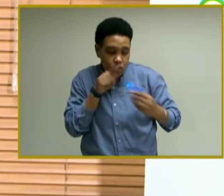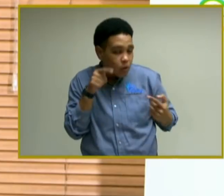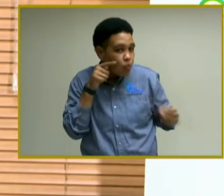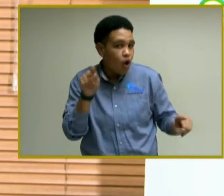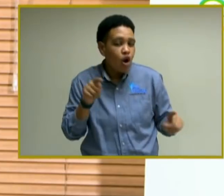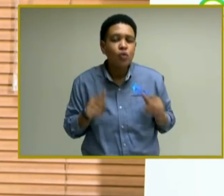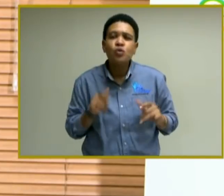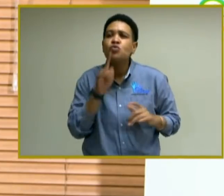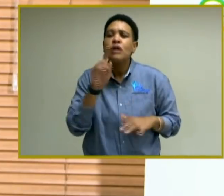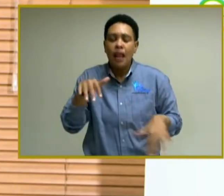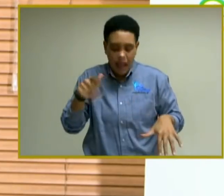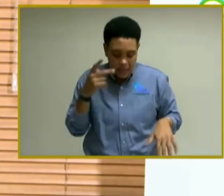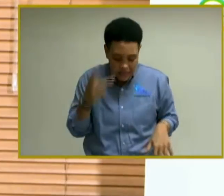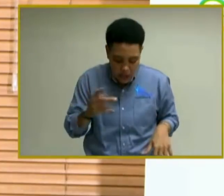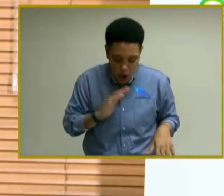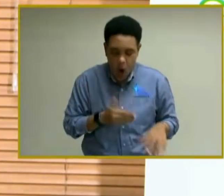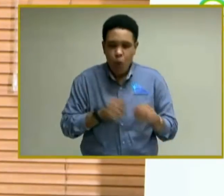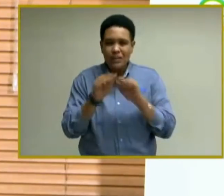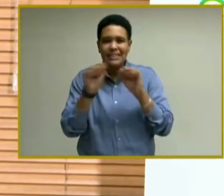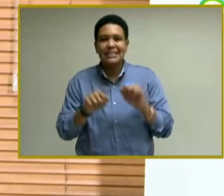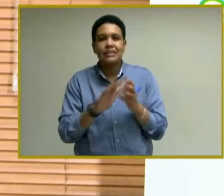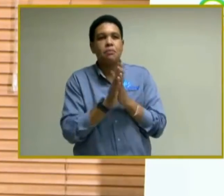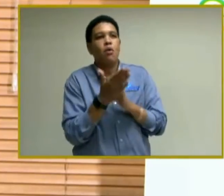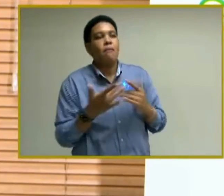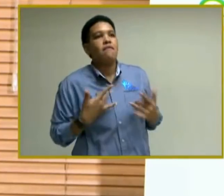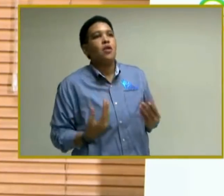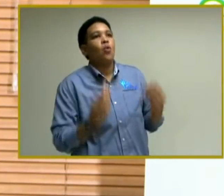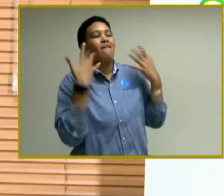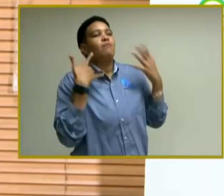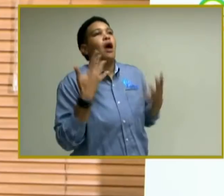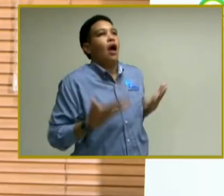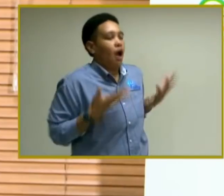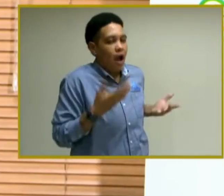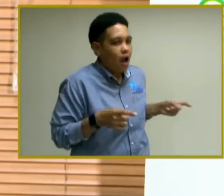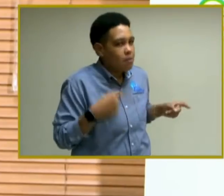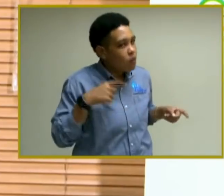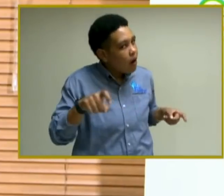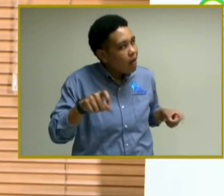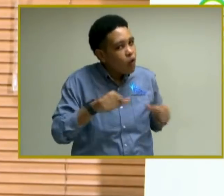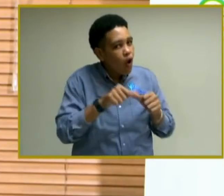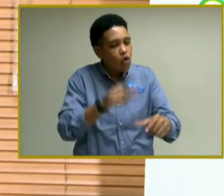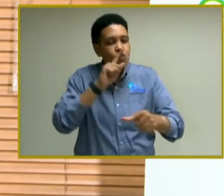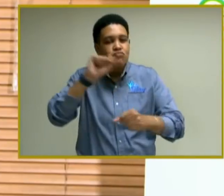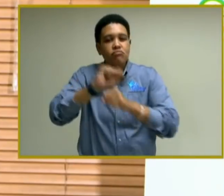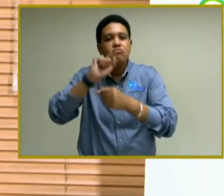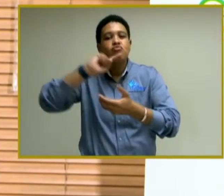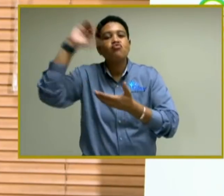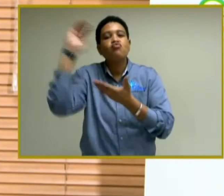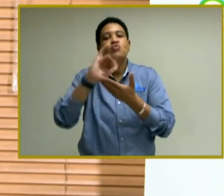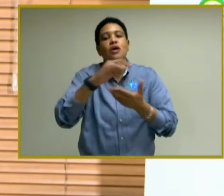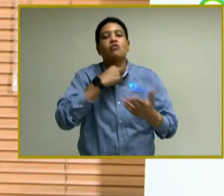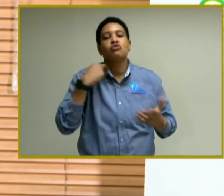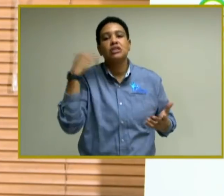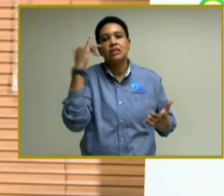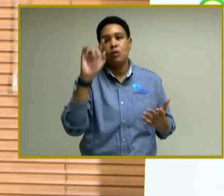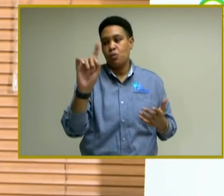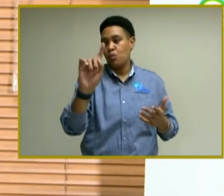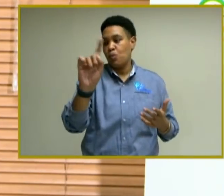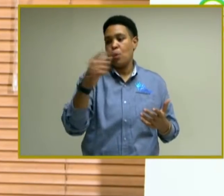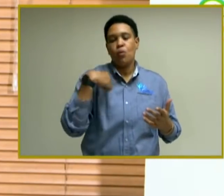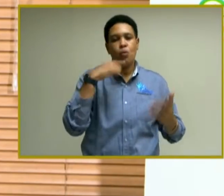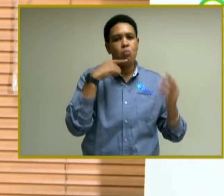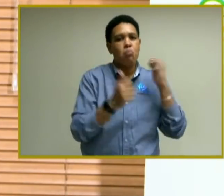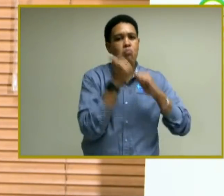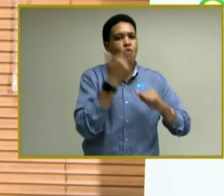which has not seen our system become overwhelmed. And we have to continue to mitigate against that, because that's when we are most